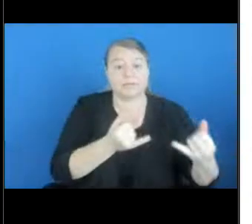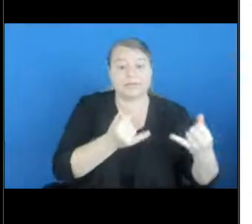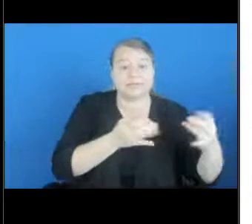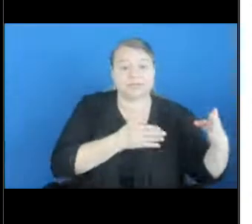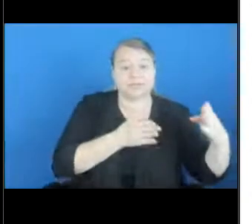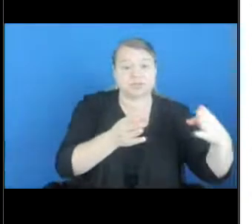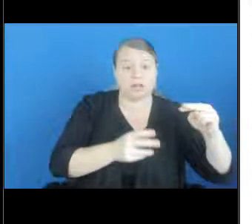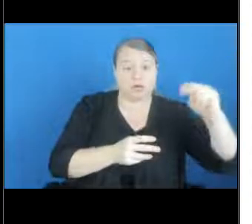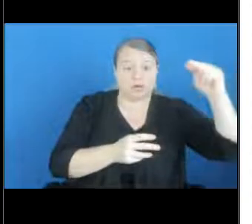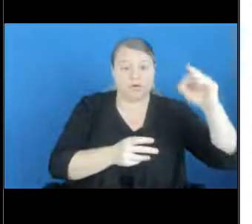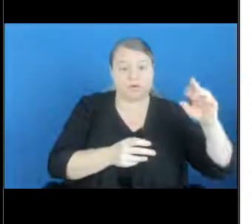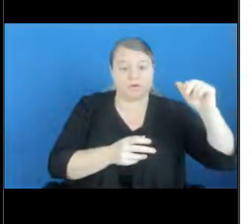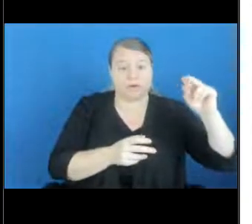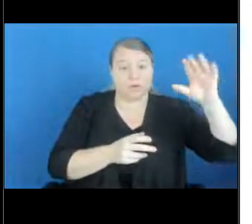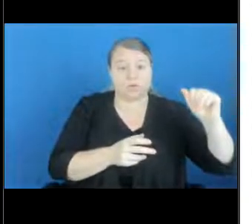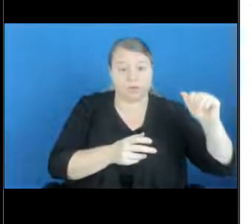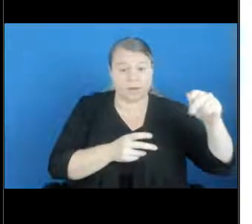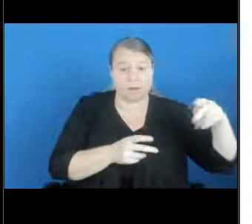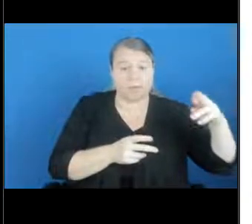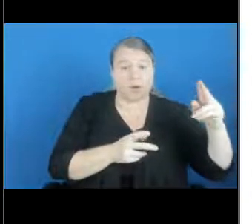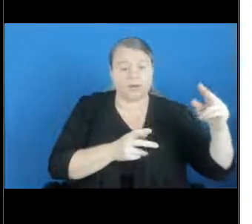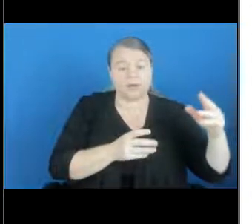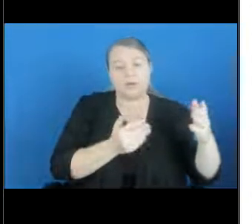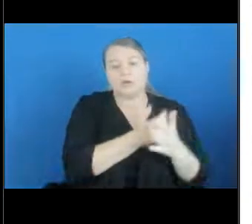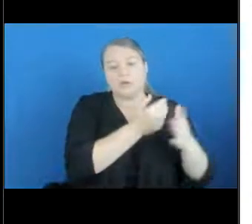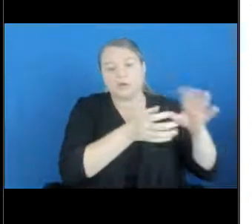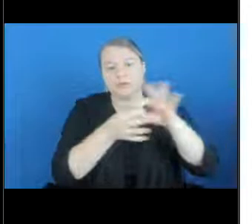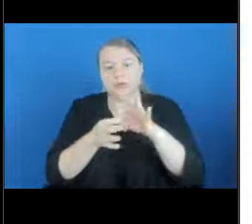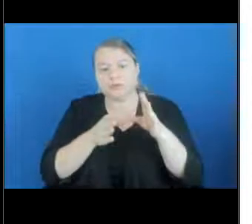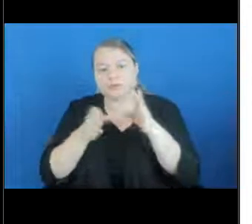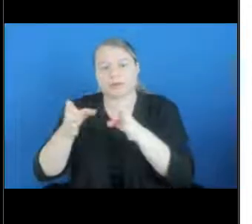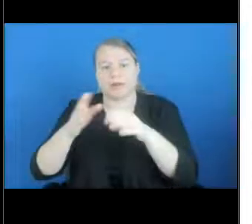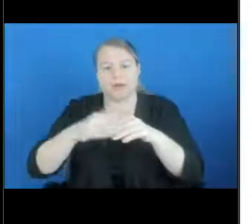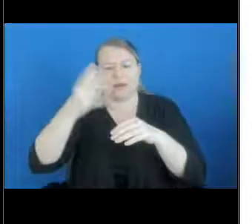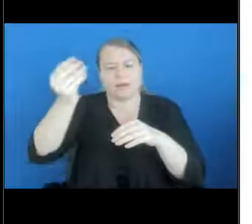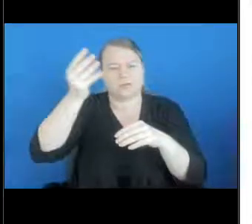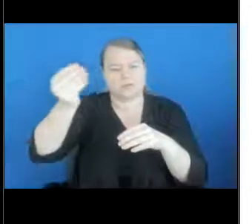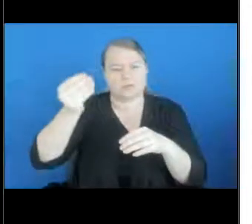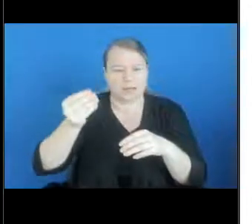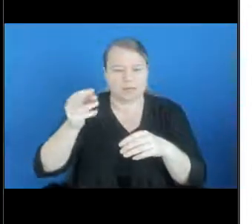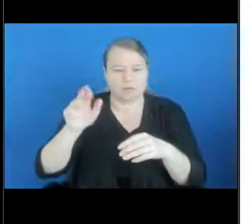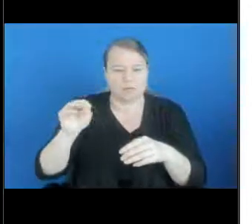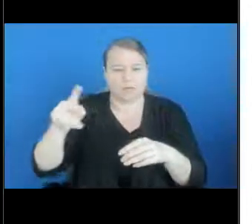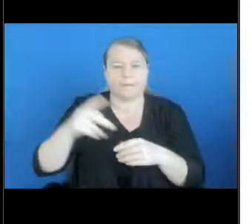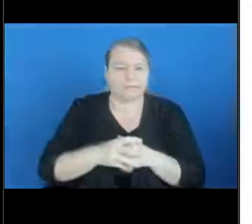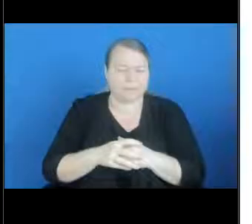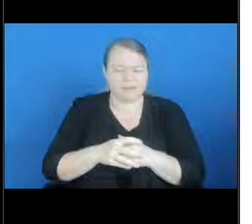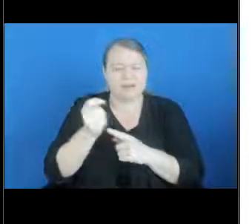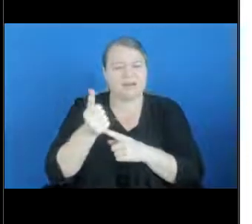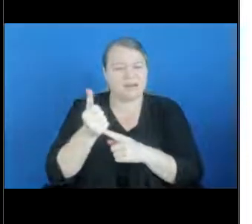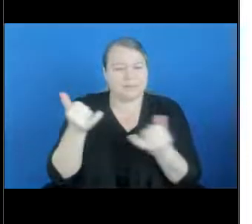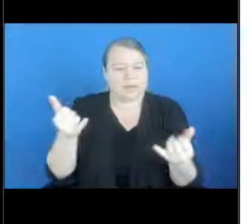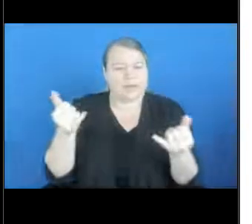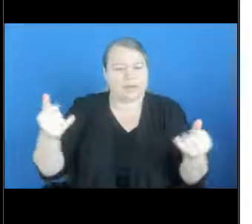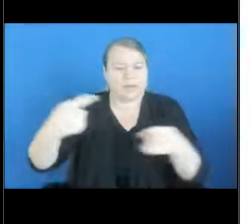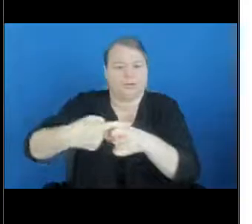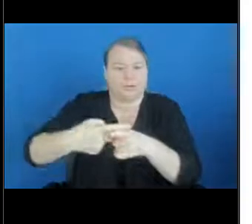of Franconia-Springfield Parkway to the new trails proposed on the outside of the braided ramps, which eliminates the current crossing of the loop